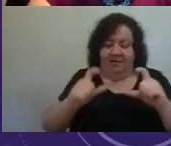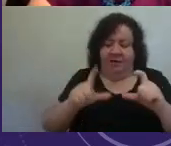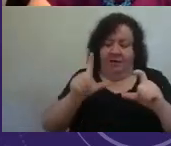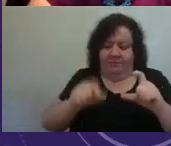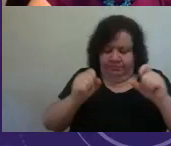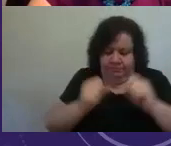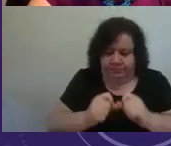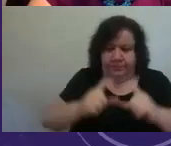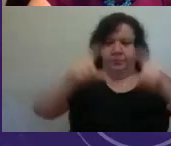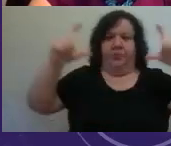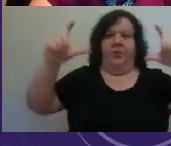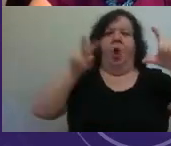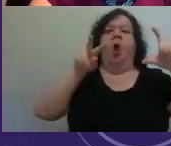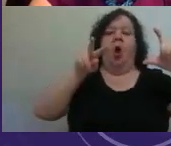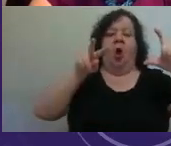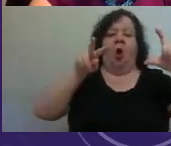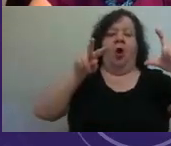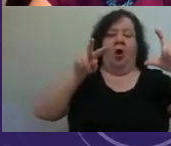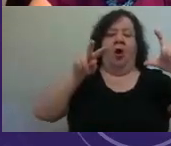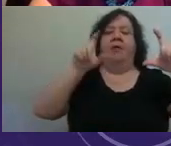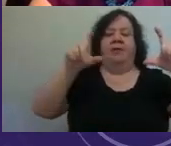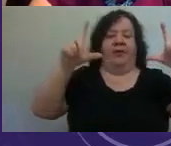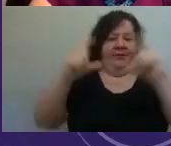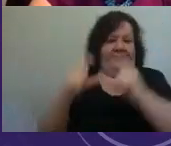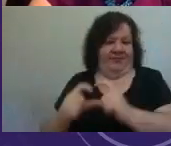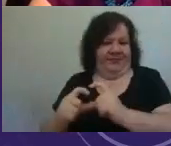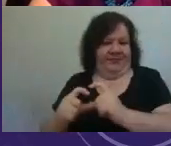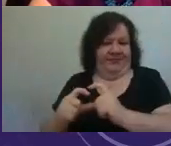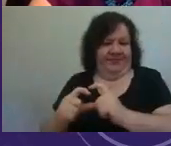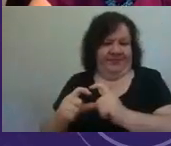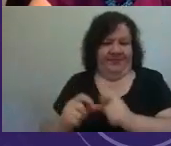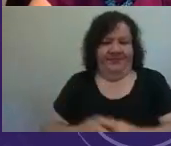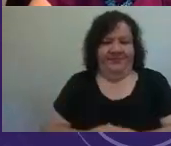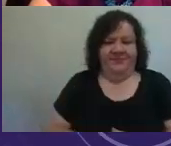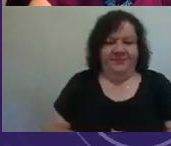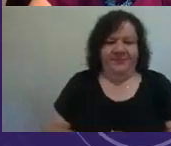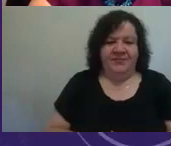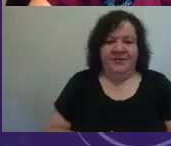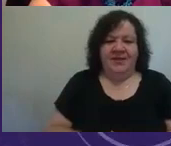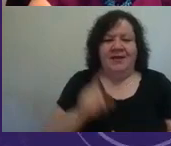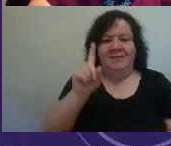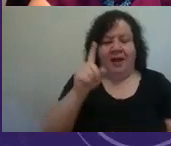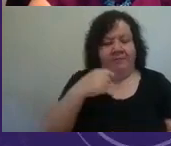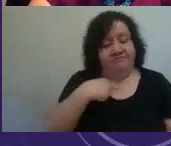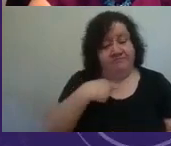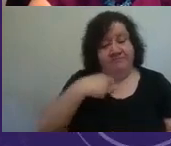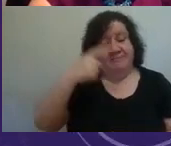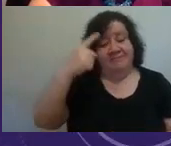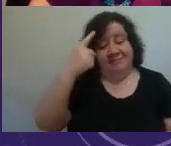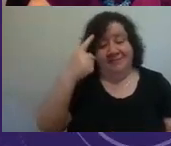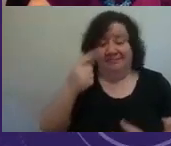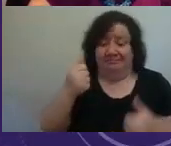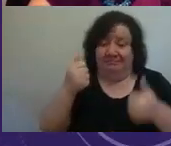moving forward that what we should be doing when we're sharing our own website is, or sharing